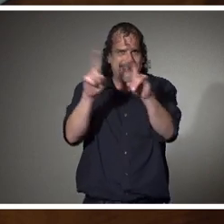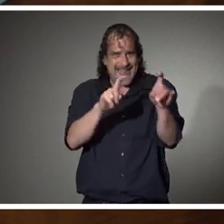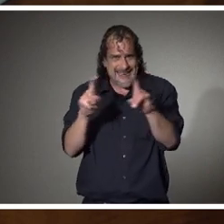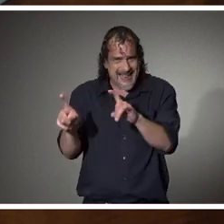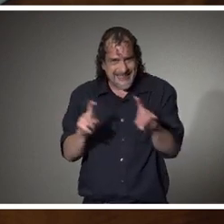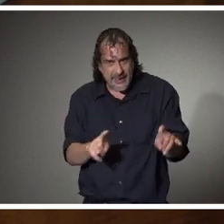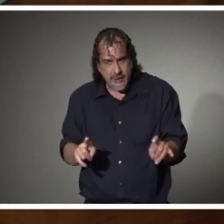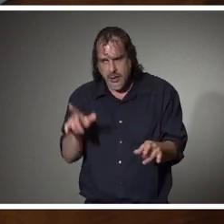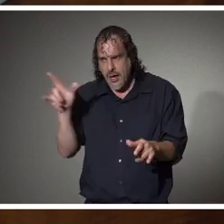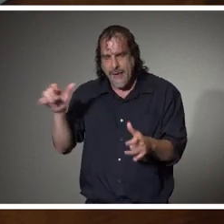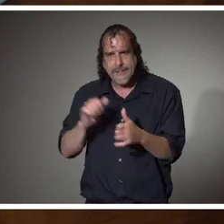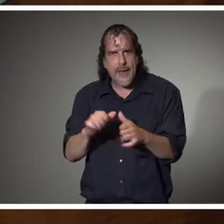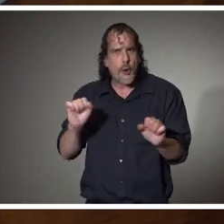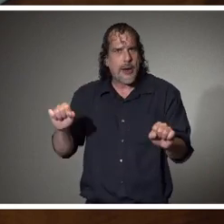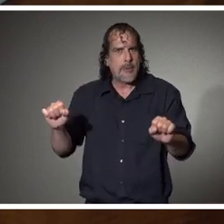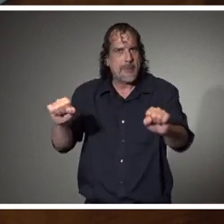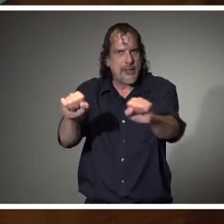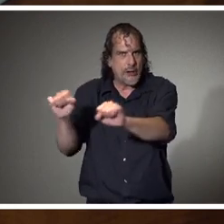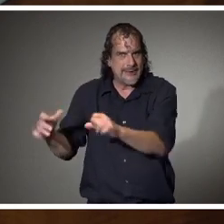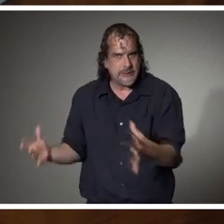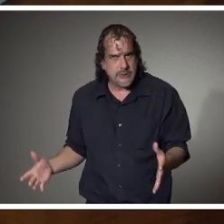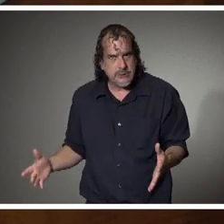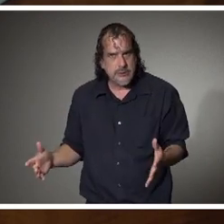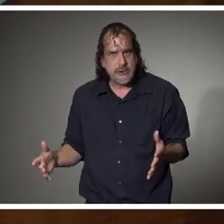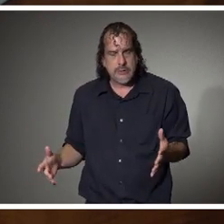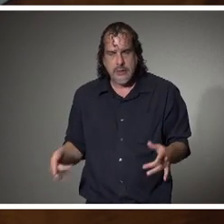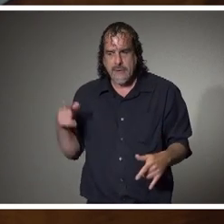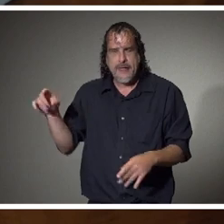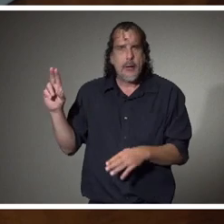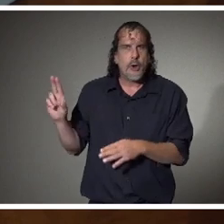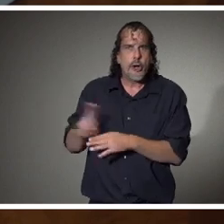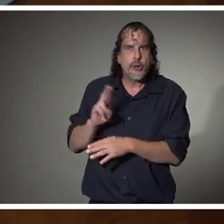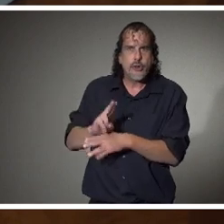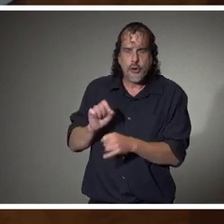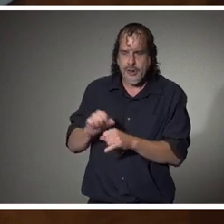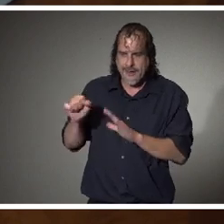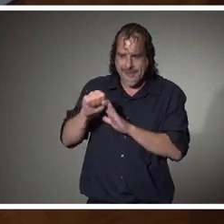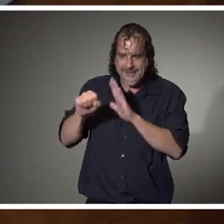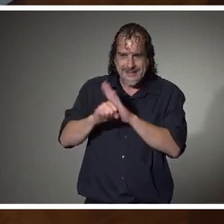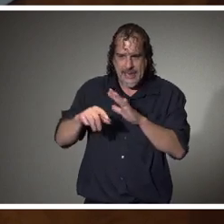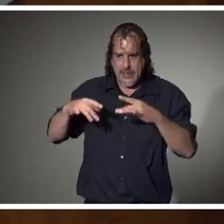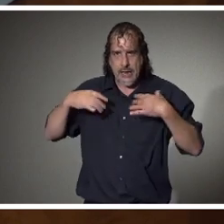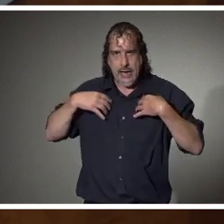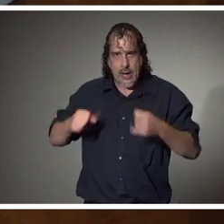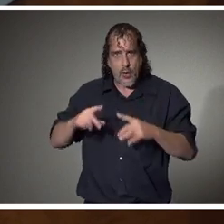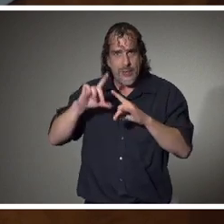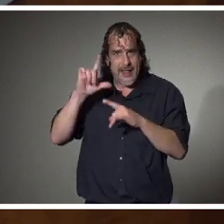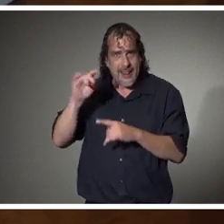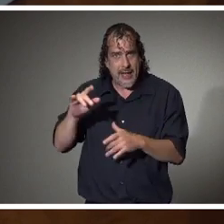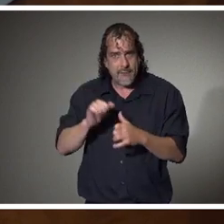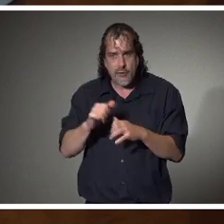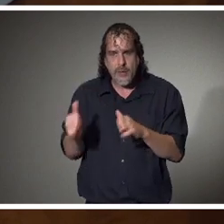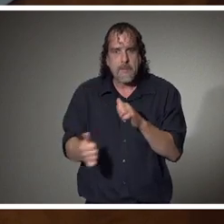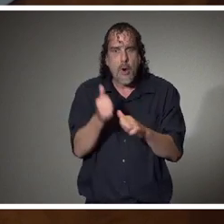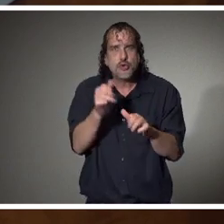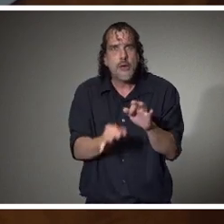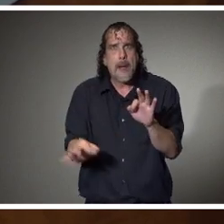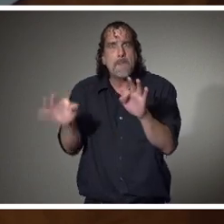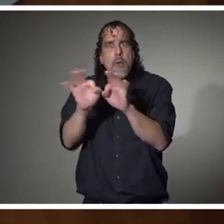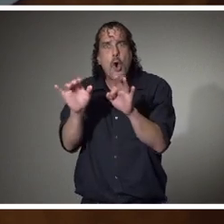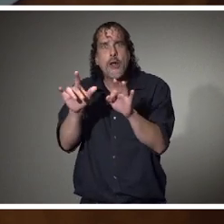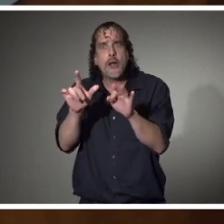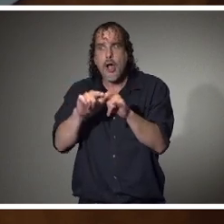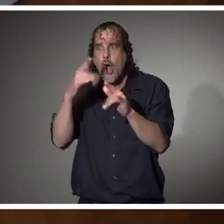testing capabilities. They were utilizing the state health lab for the most important cases that were already